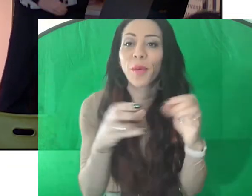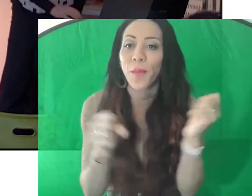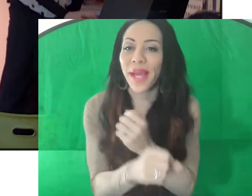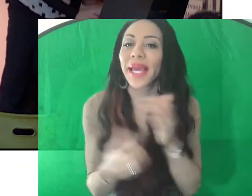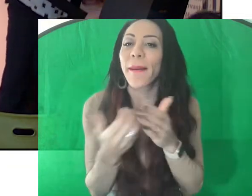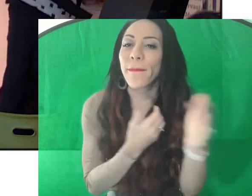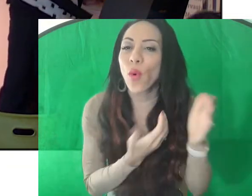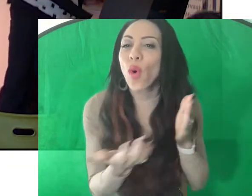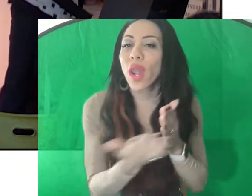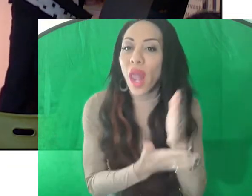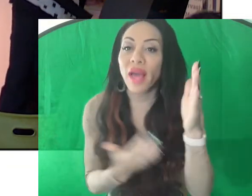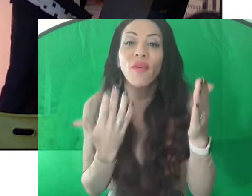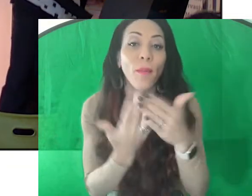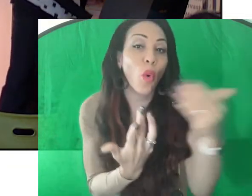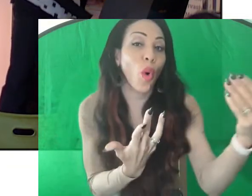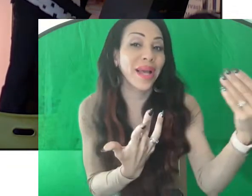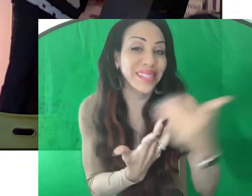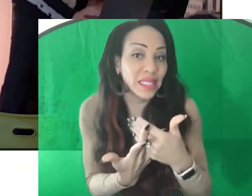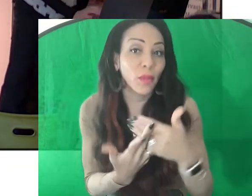and exciting.